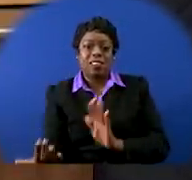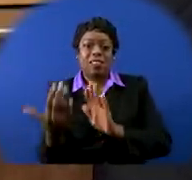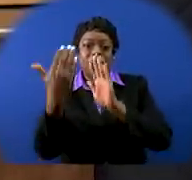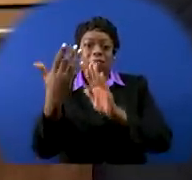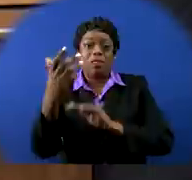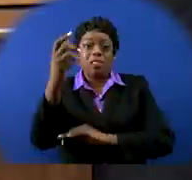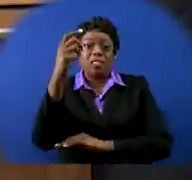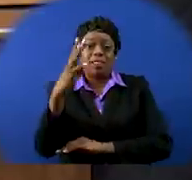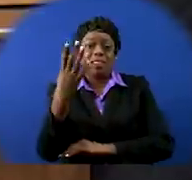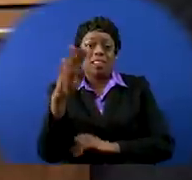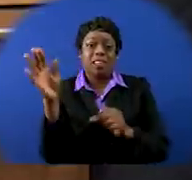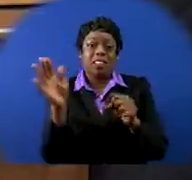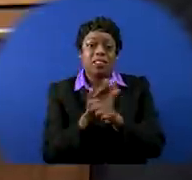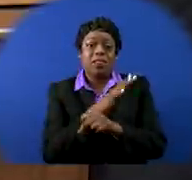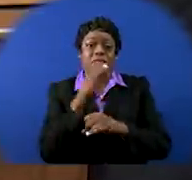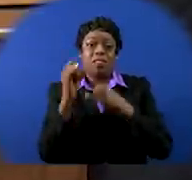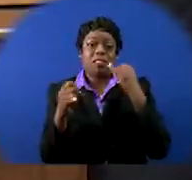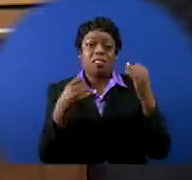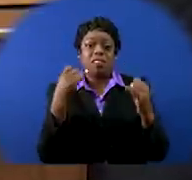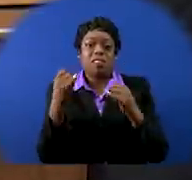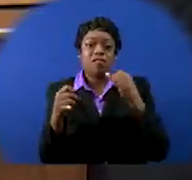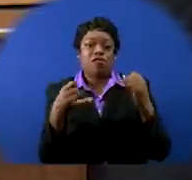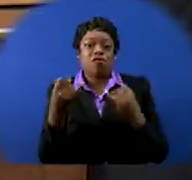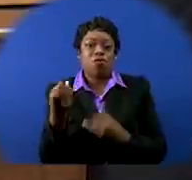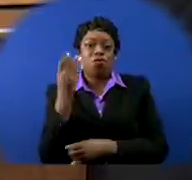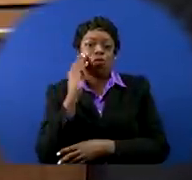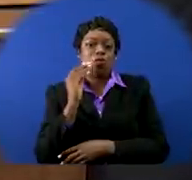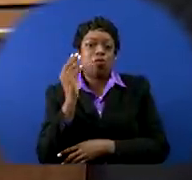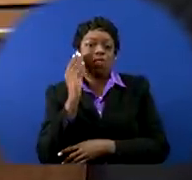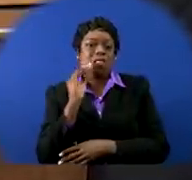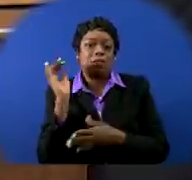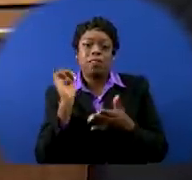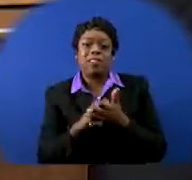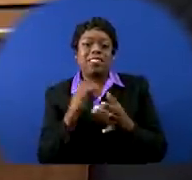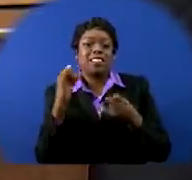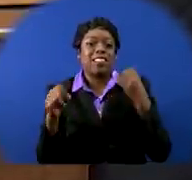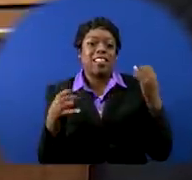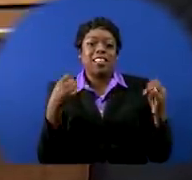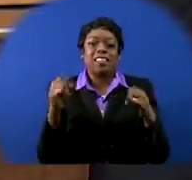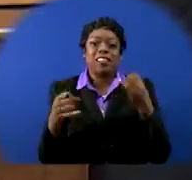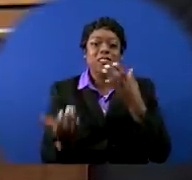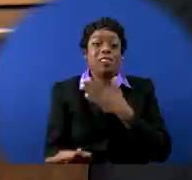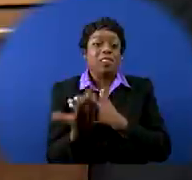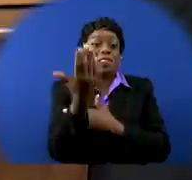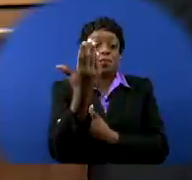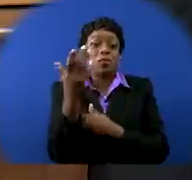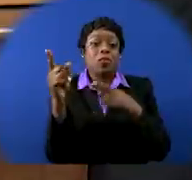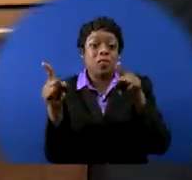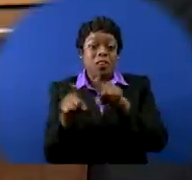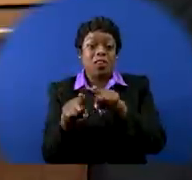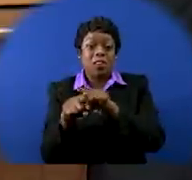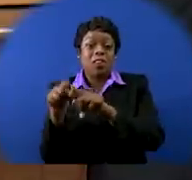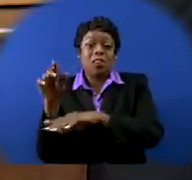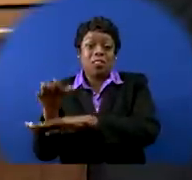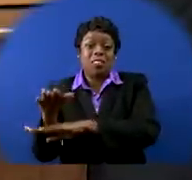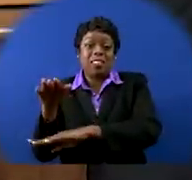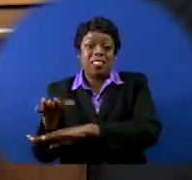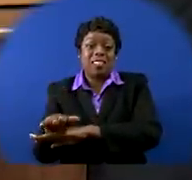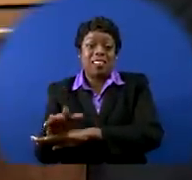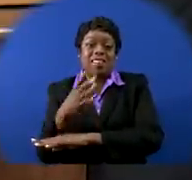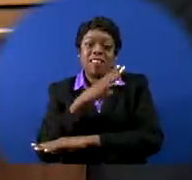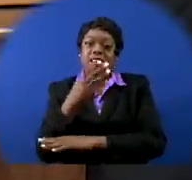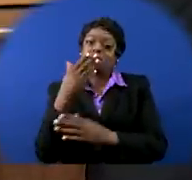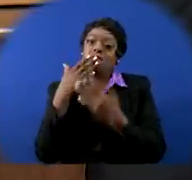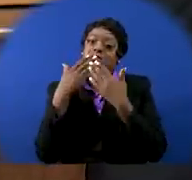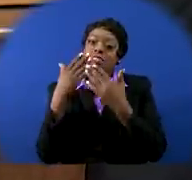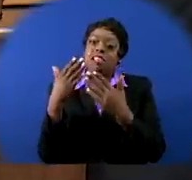joy. We've experienced that joy all this afternoon, this morning and this afternoon. And I'm so grateful that the Lord